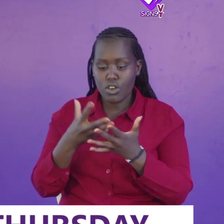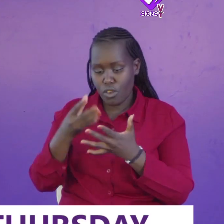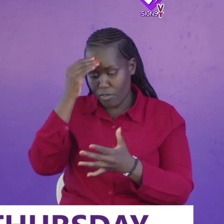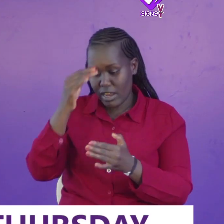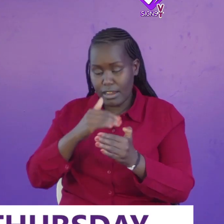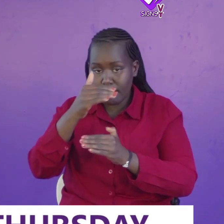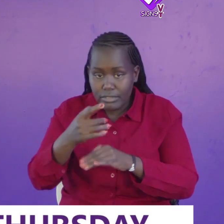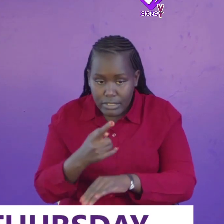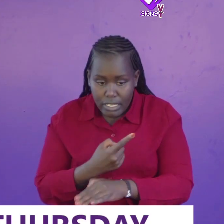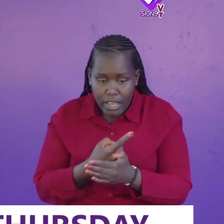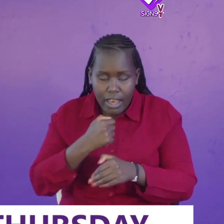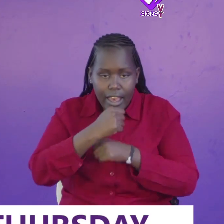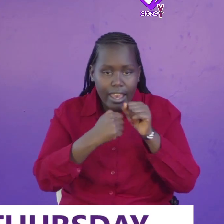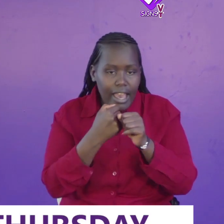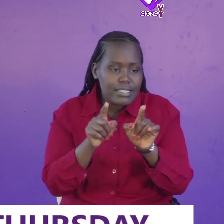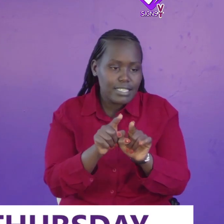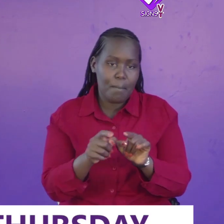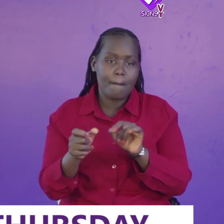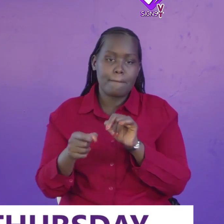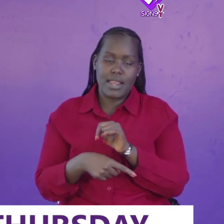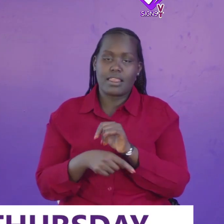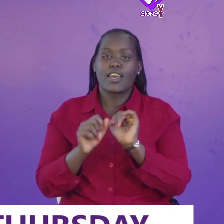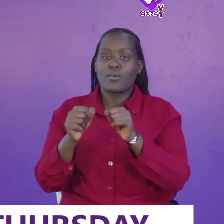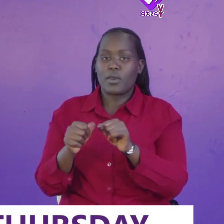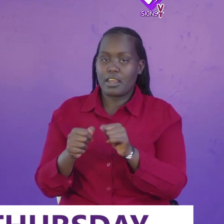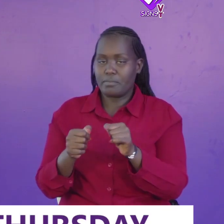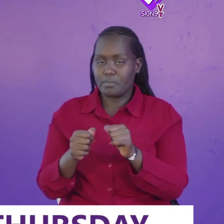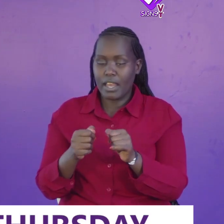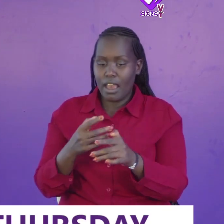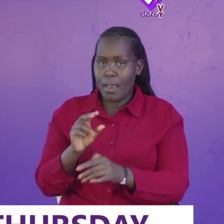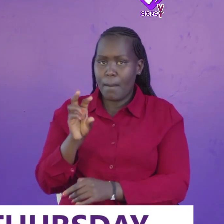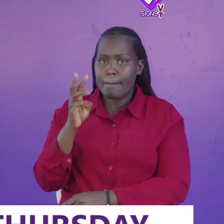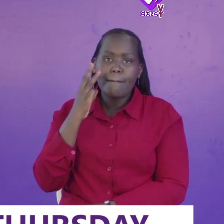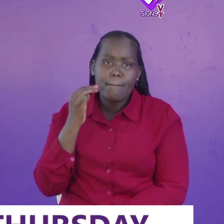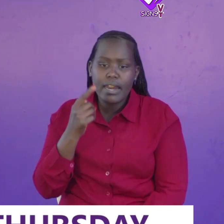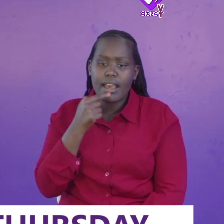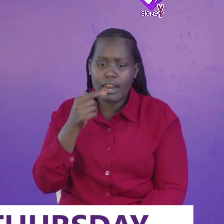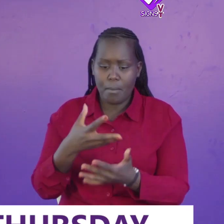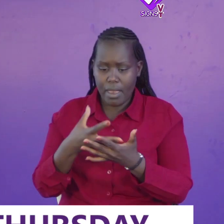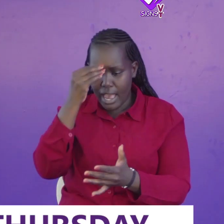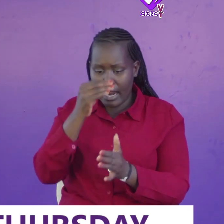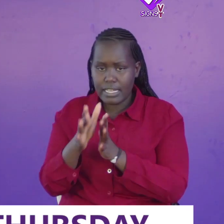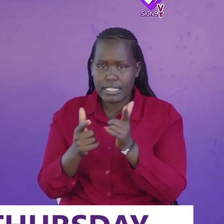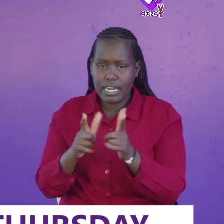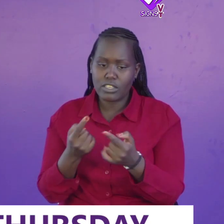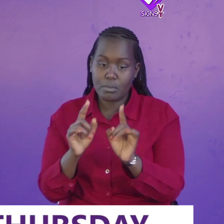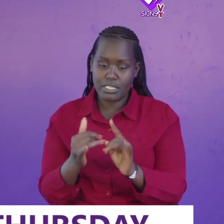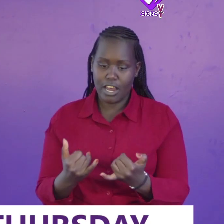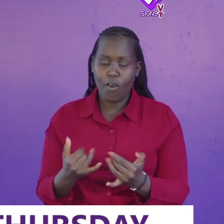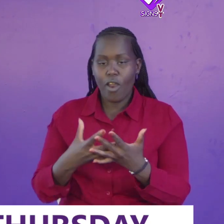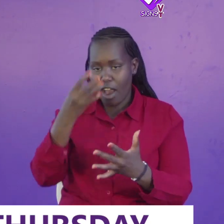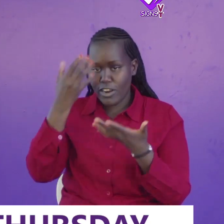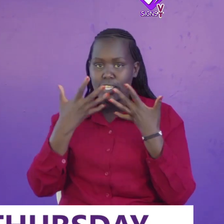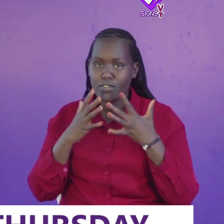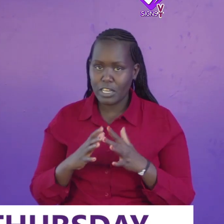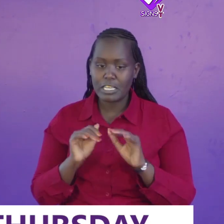ikifika pia September unaweza shine useme by the way ndiko aliniambianga nijifunze sign language na sasa learn 1 2 3, unaona na kuchanua